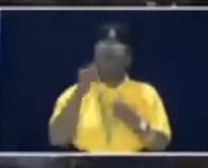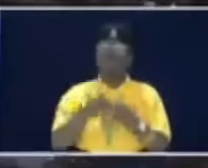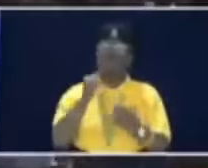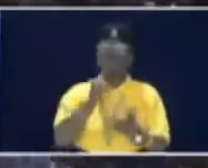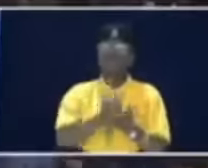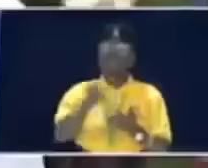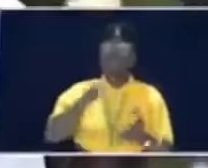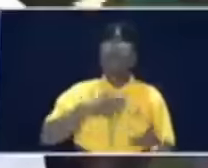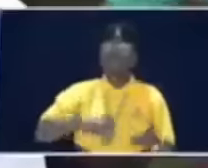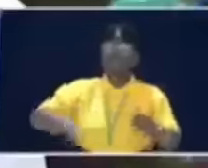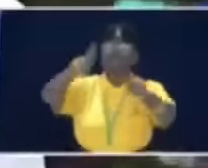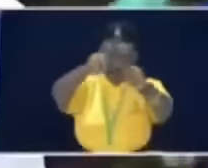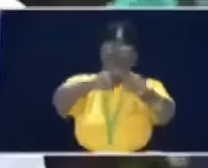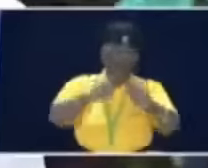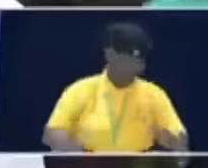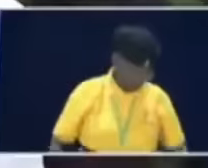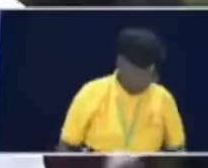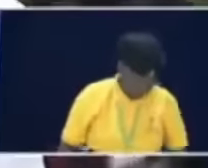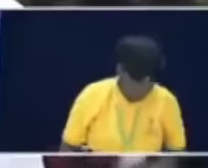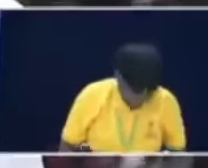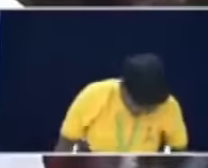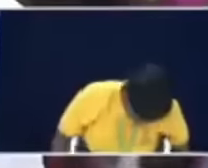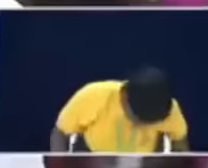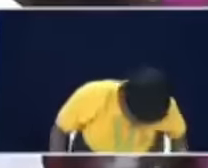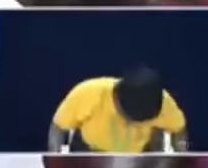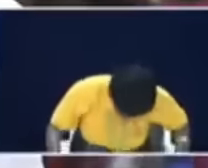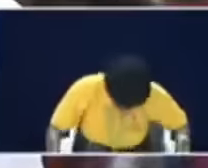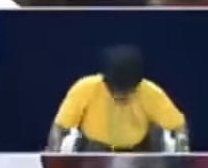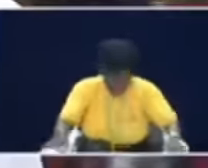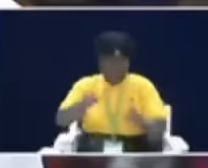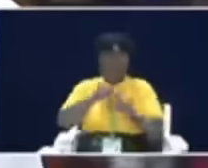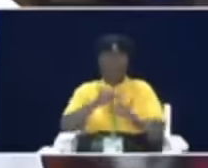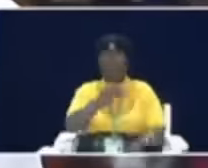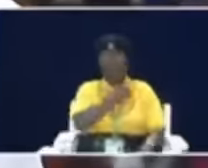Please be seated. In James chapter 1, from verse 5 to 8,